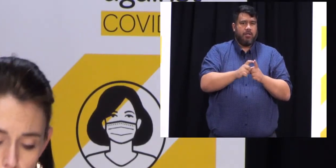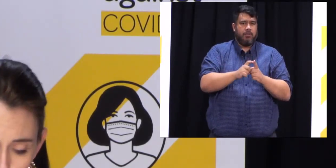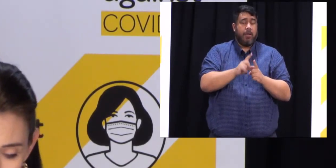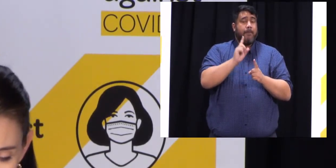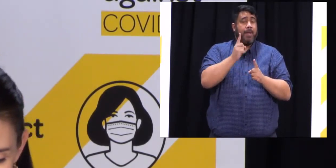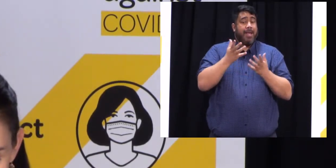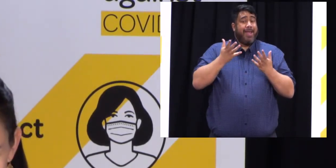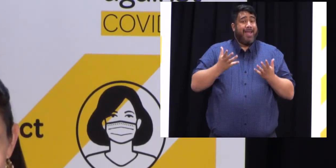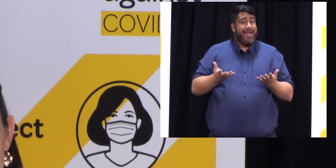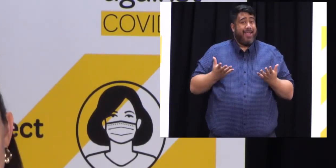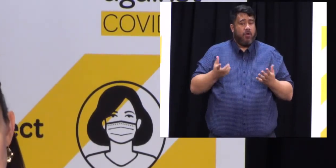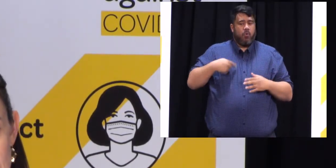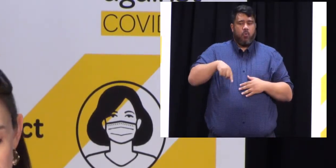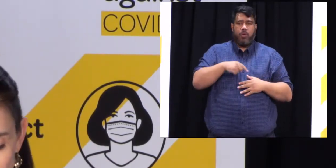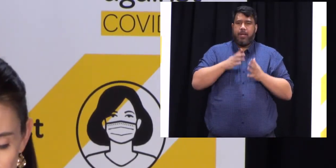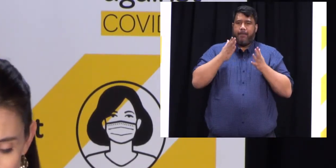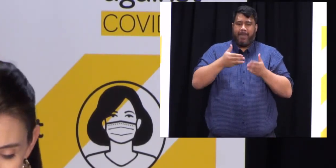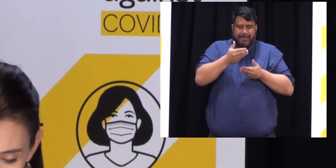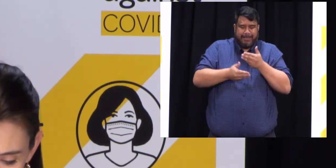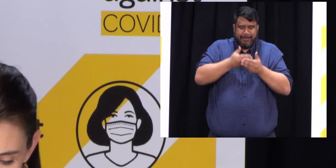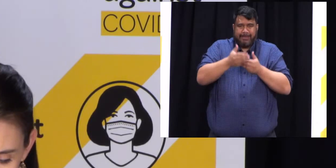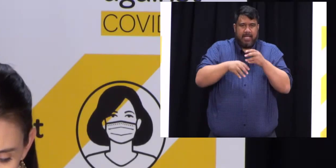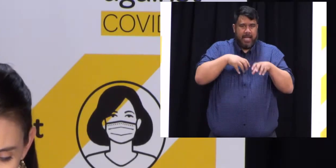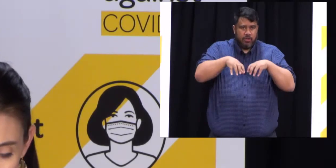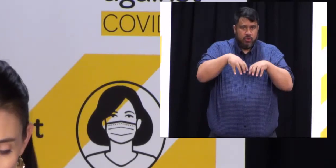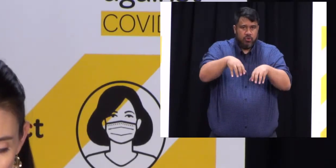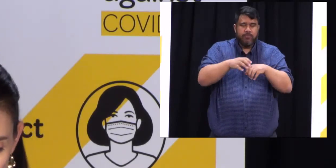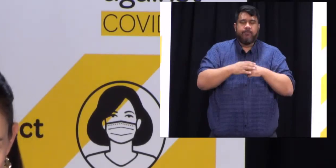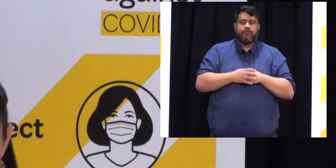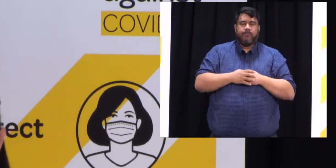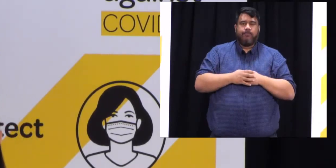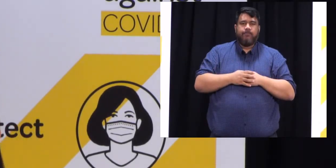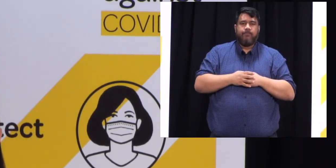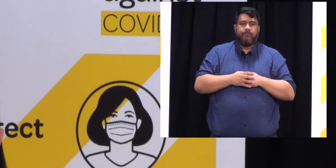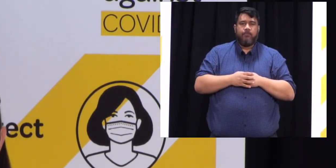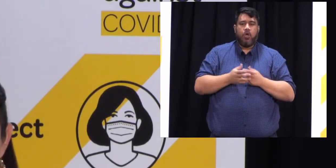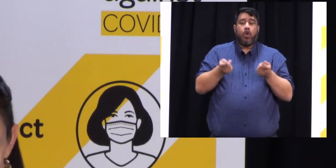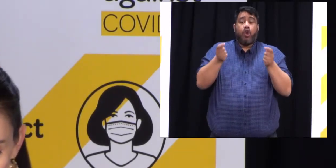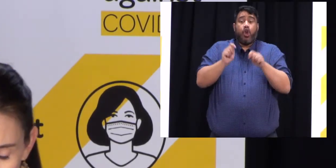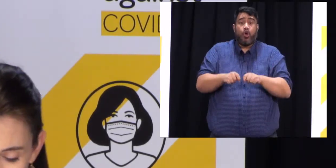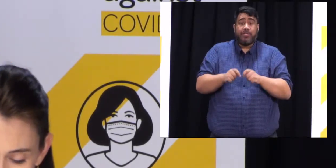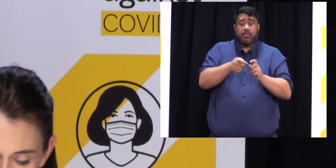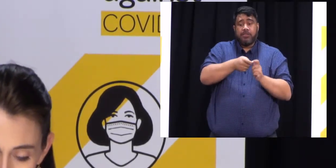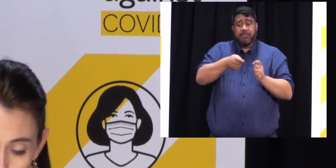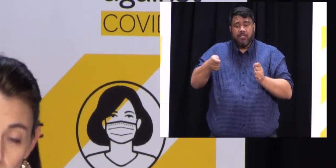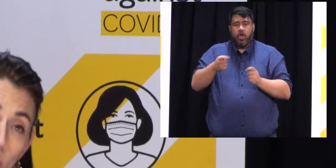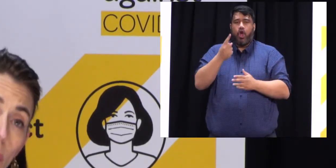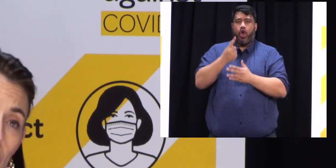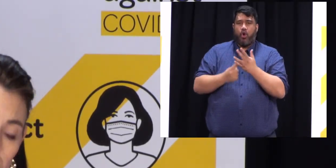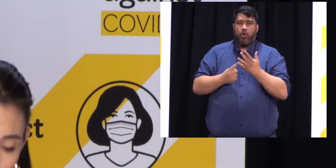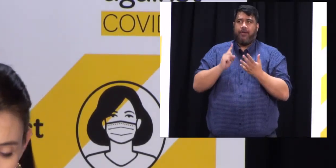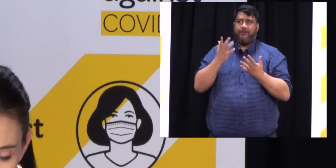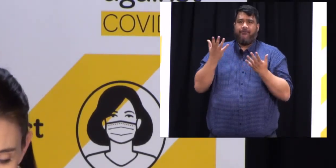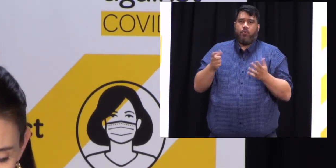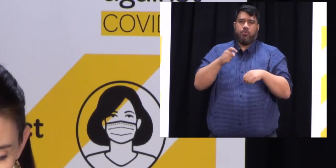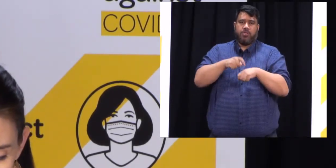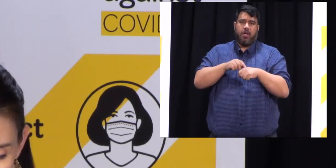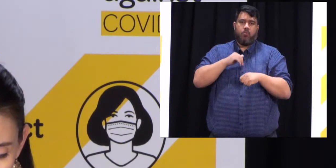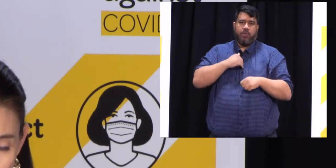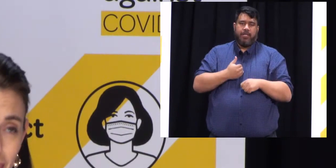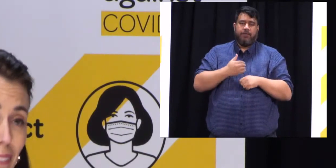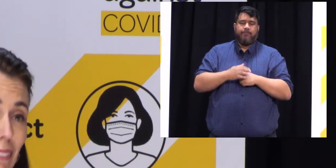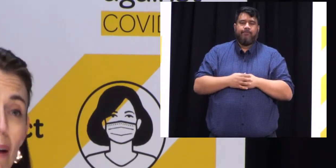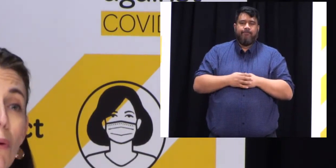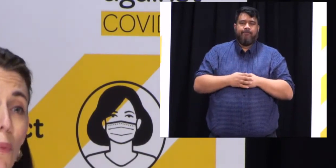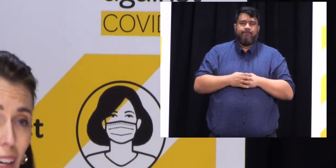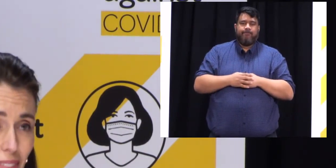not in restrictions any longer than we need to be. So here's a reminder of the things we all need to keep doing while we remain at alert level